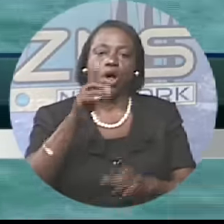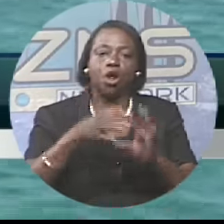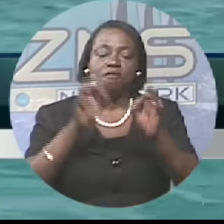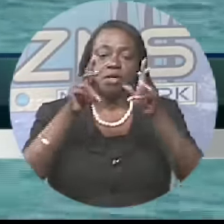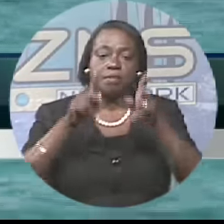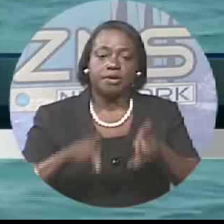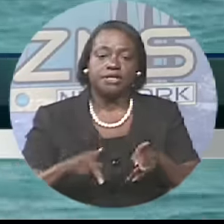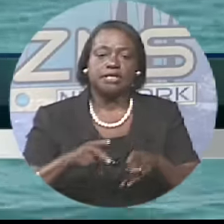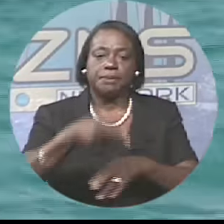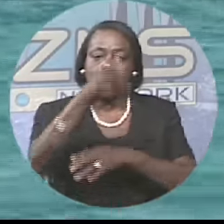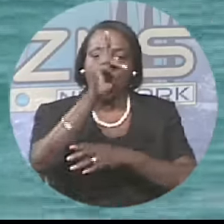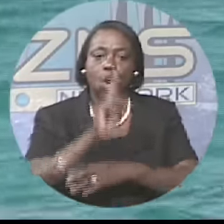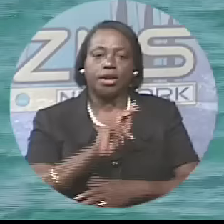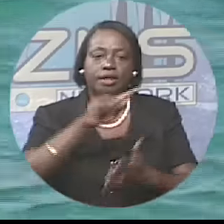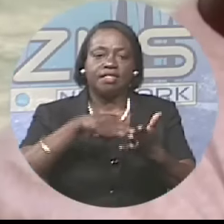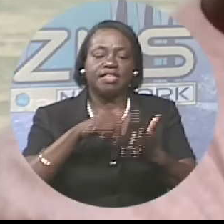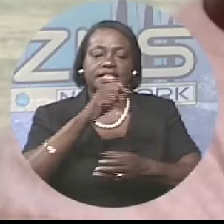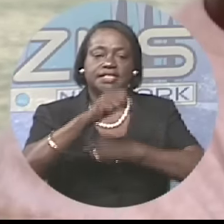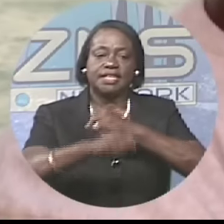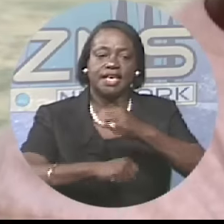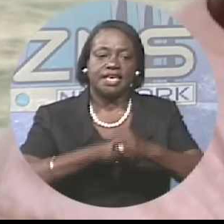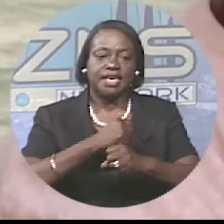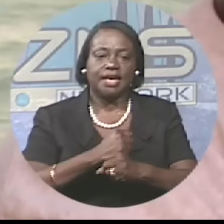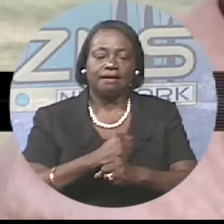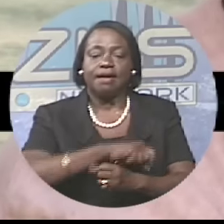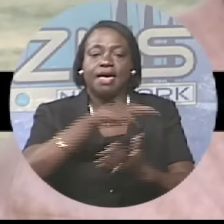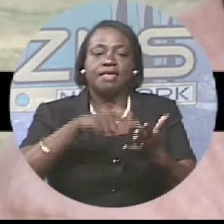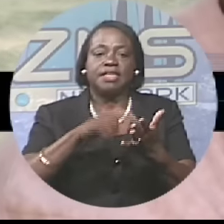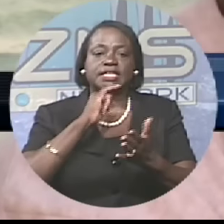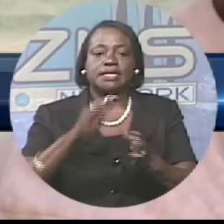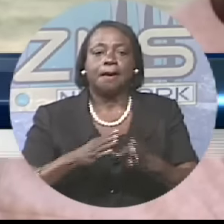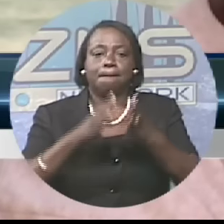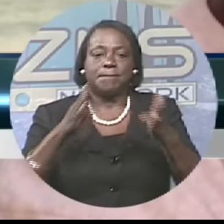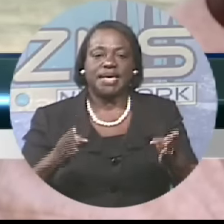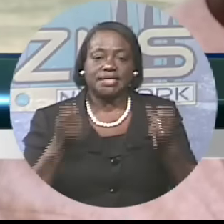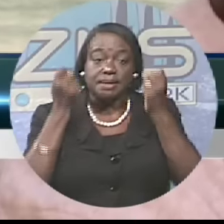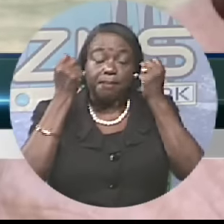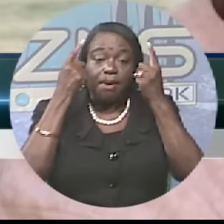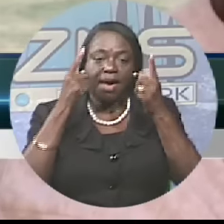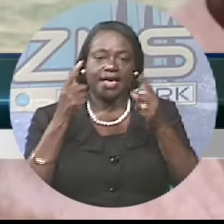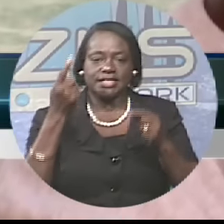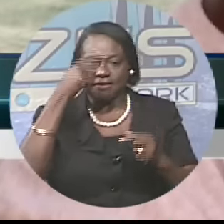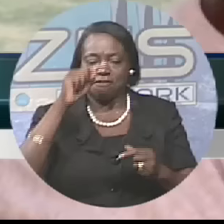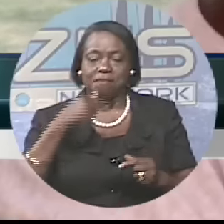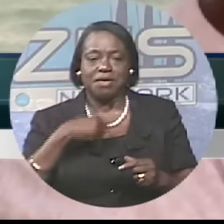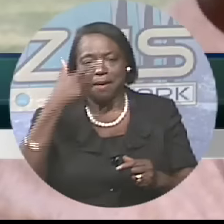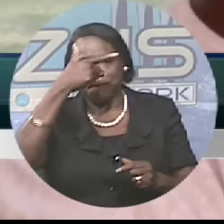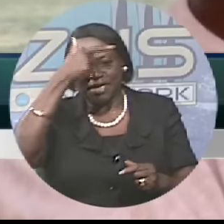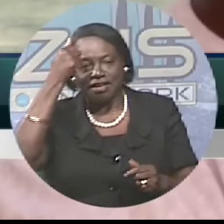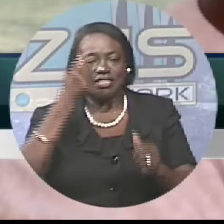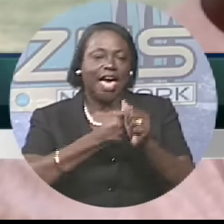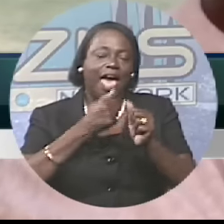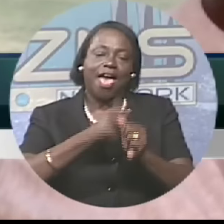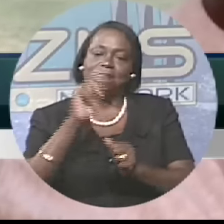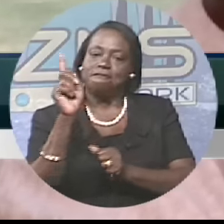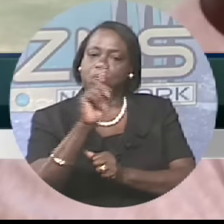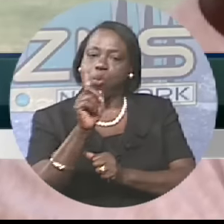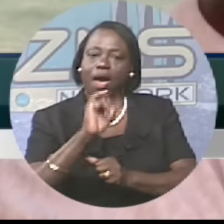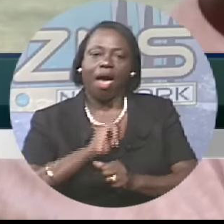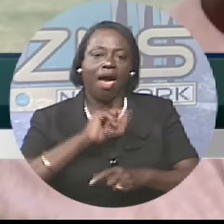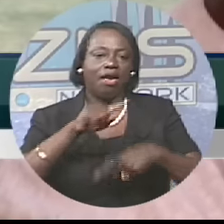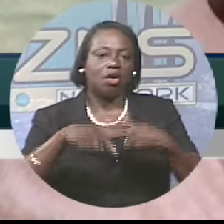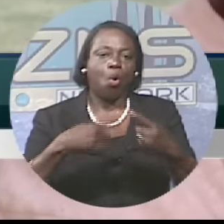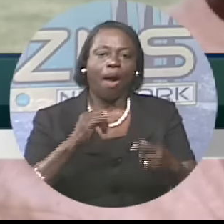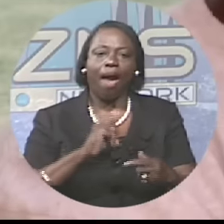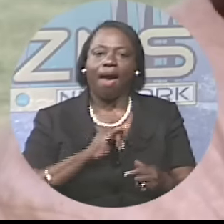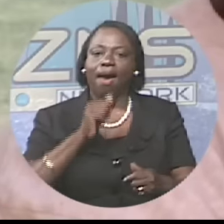at the Bulleridge Classy Regatta. This is a big surprise for me too, you know, because, you know, everywhere I go, it's the underdog. You know, I don't care what race